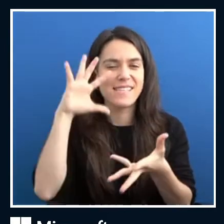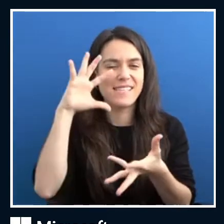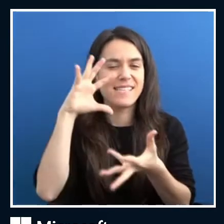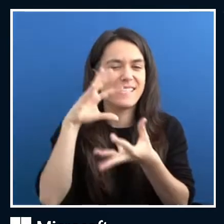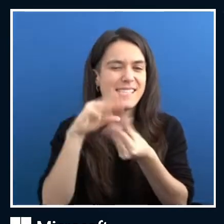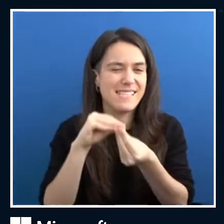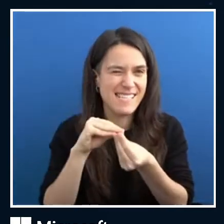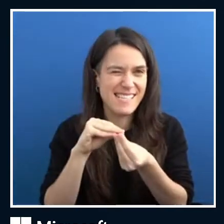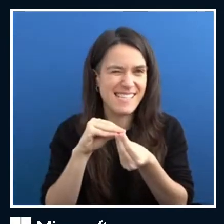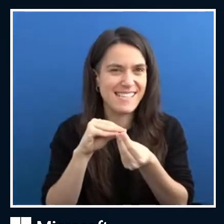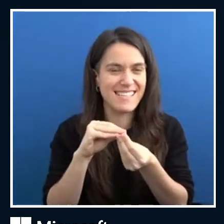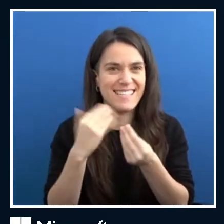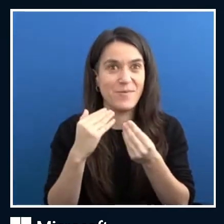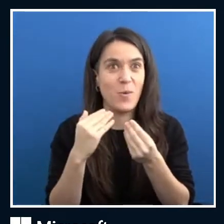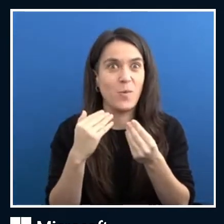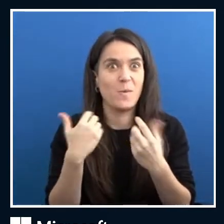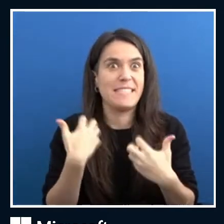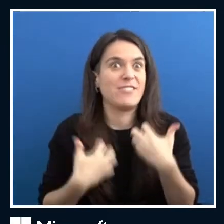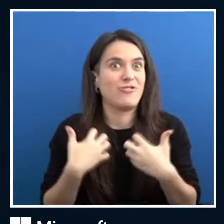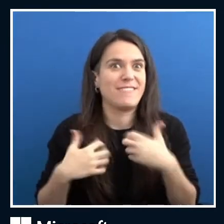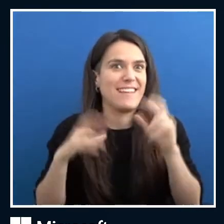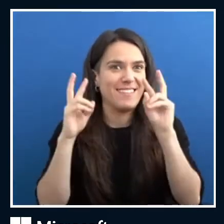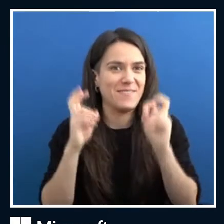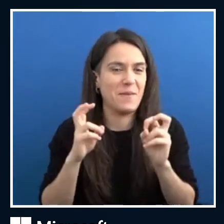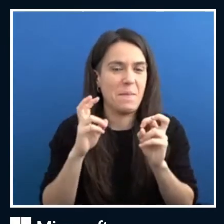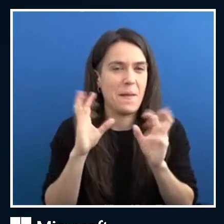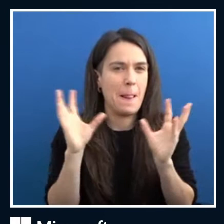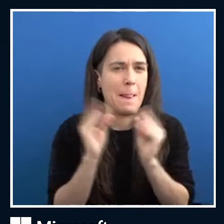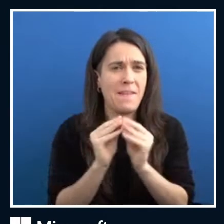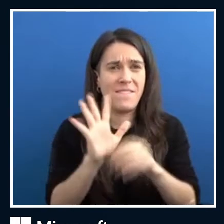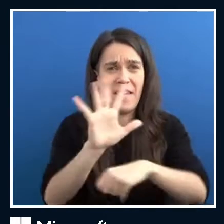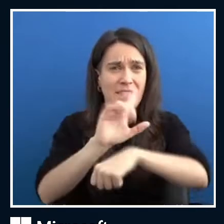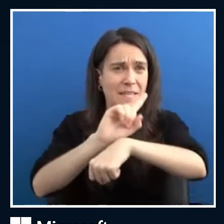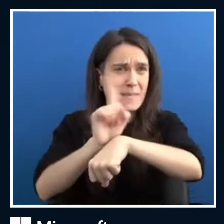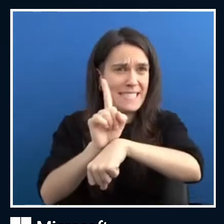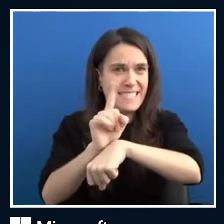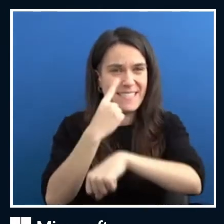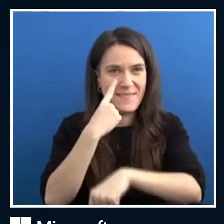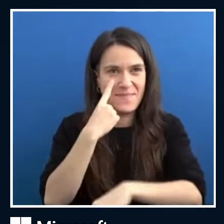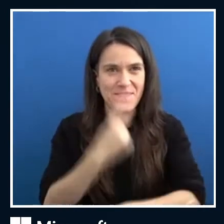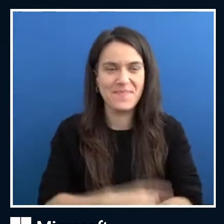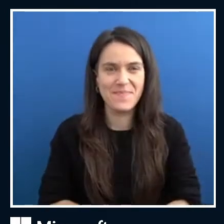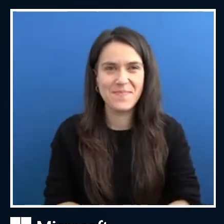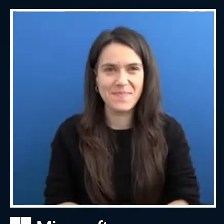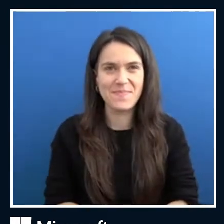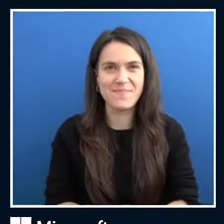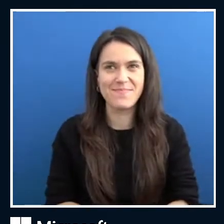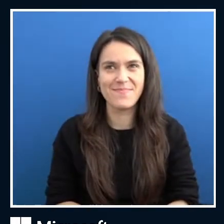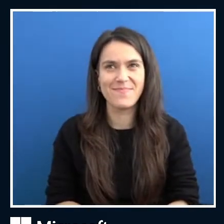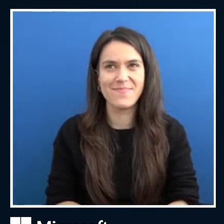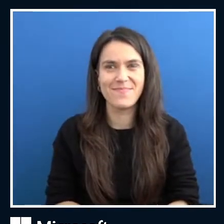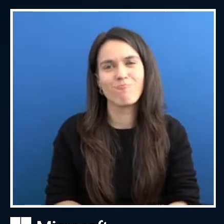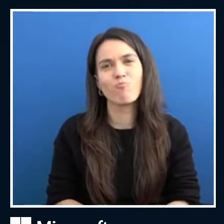important things from my point of view into 5 minutes to leave some time to discuss.